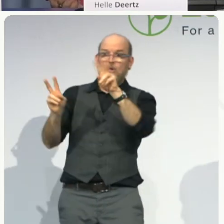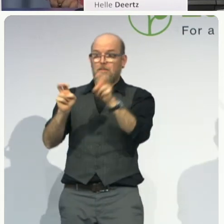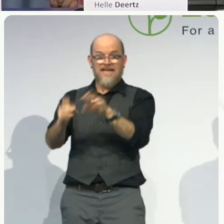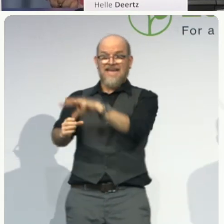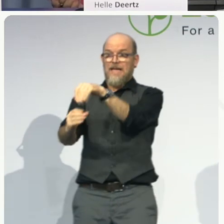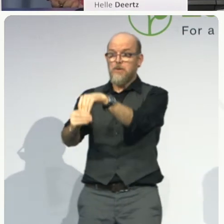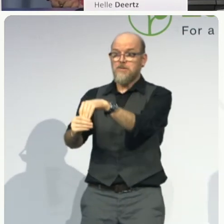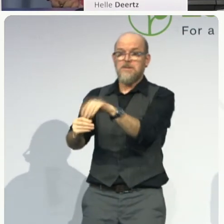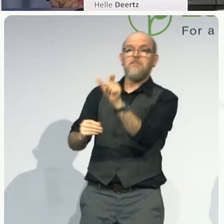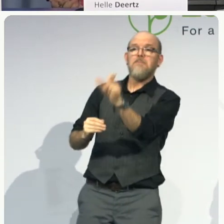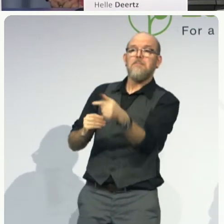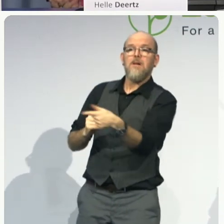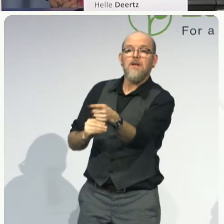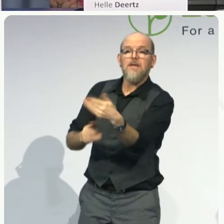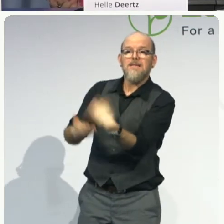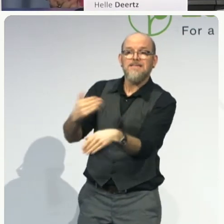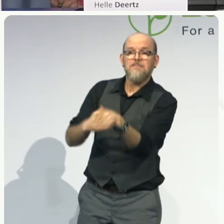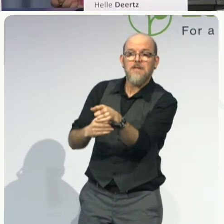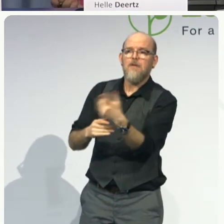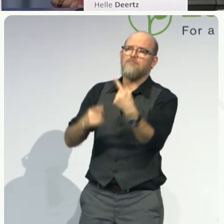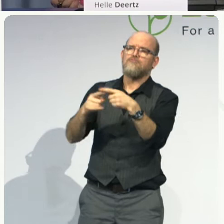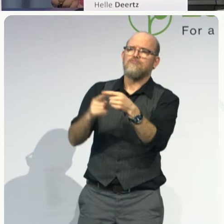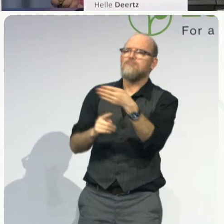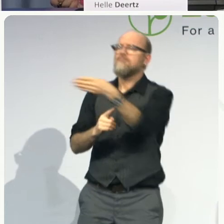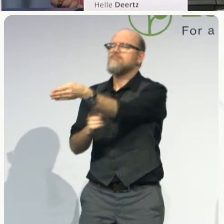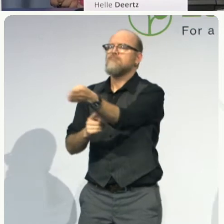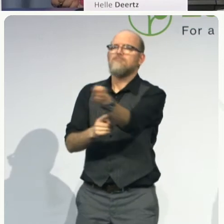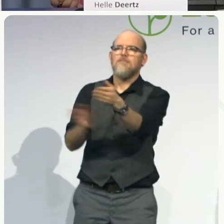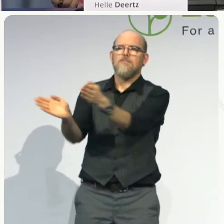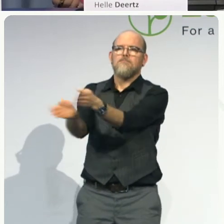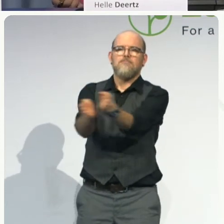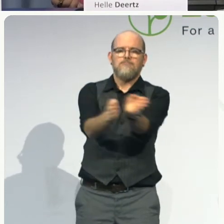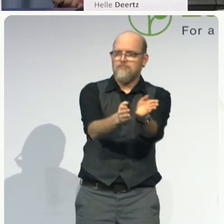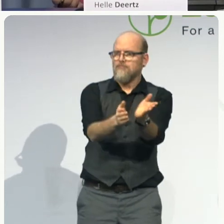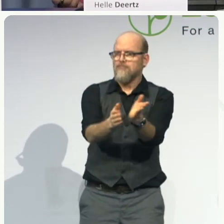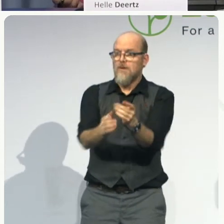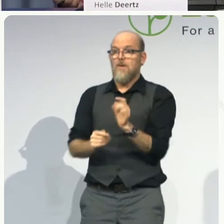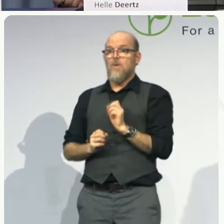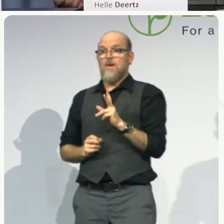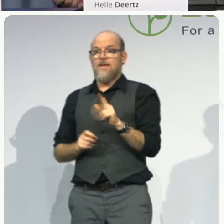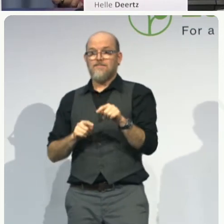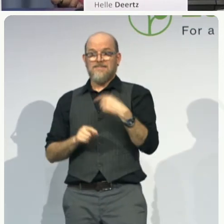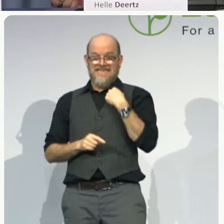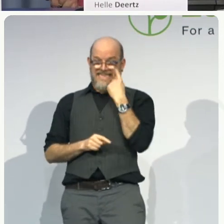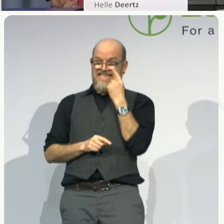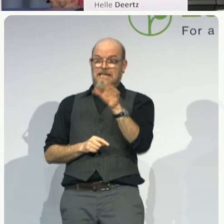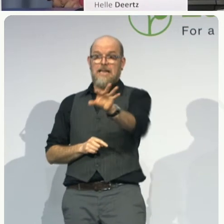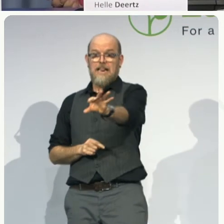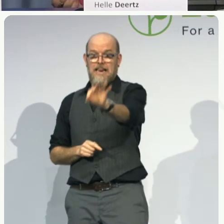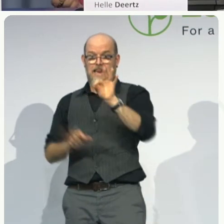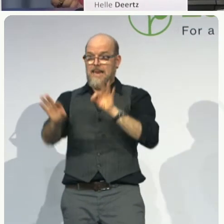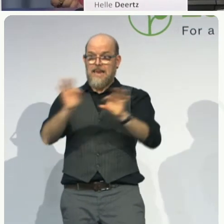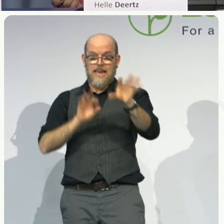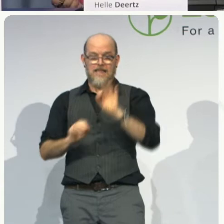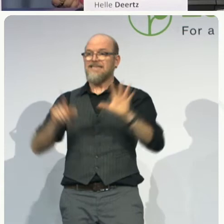disabilities in different sectors. And when we have this number, 7 of them focus on education,